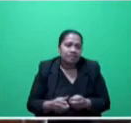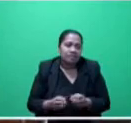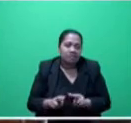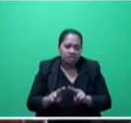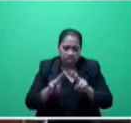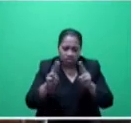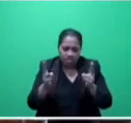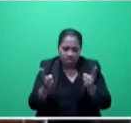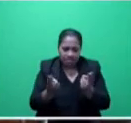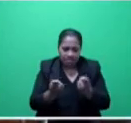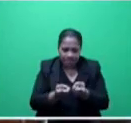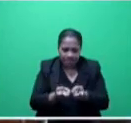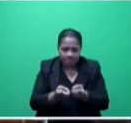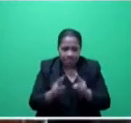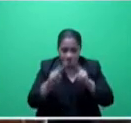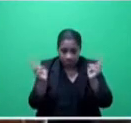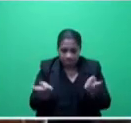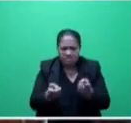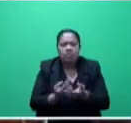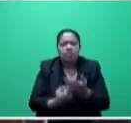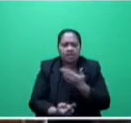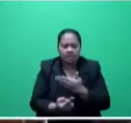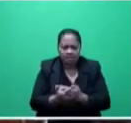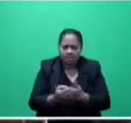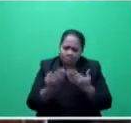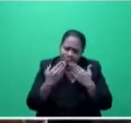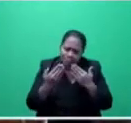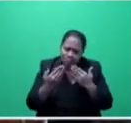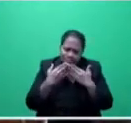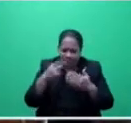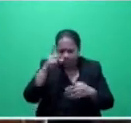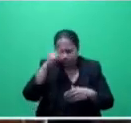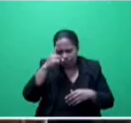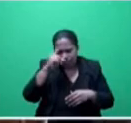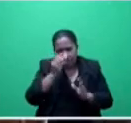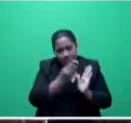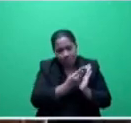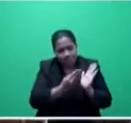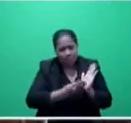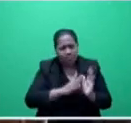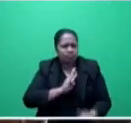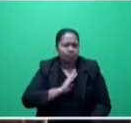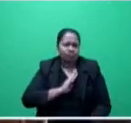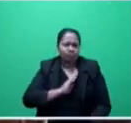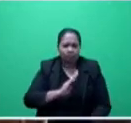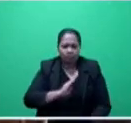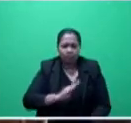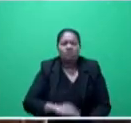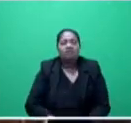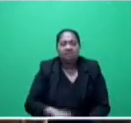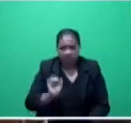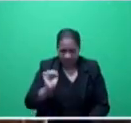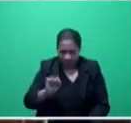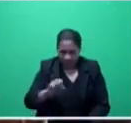commended the Fijian national budget for being bold and courageous. Yes, Mr. Speaker, this